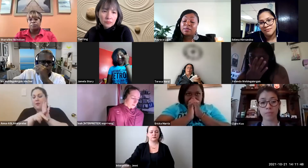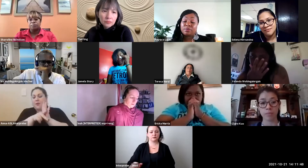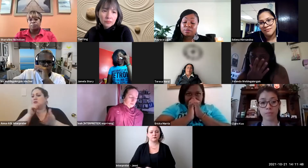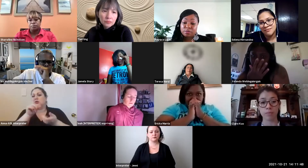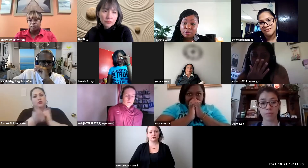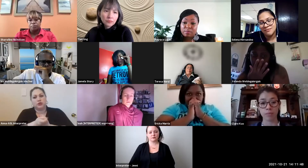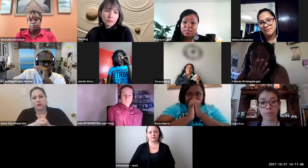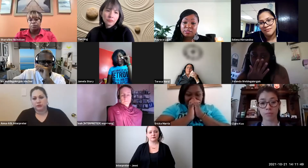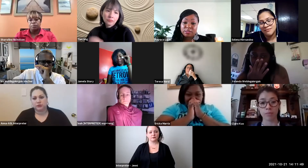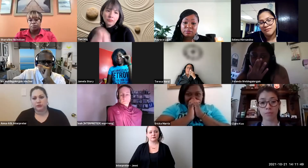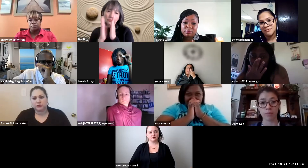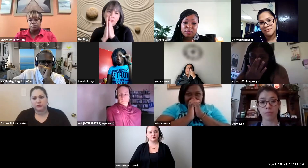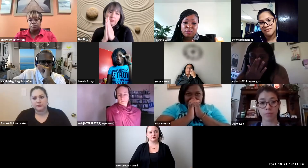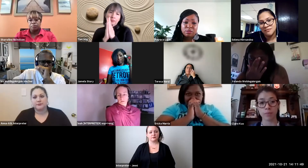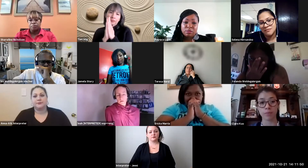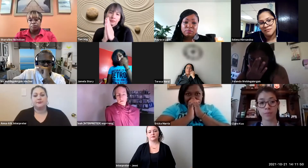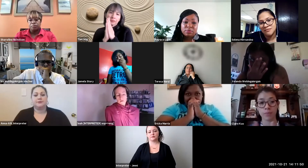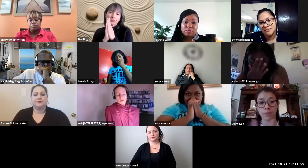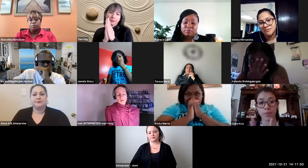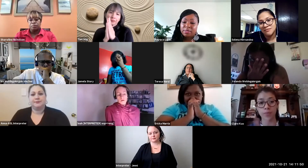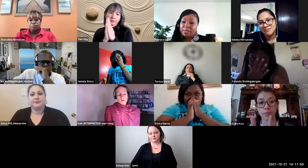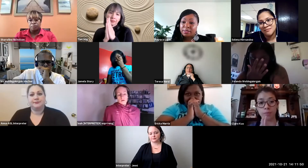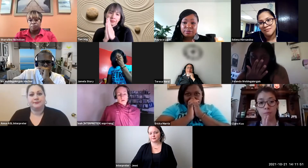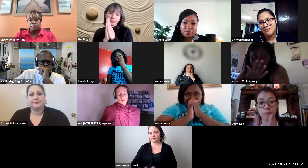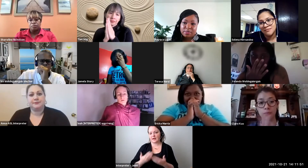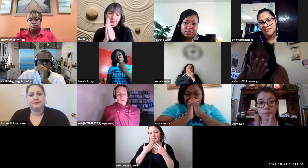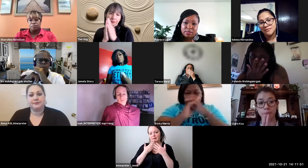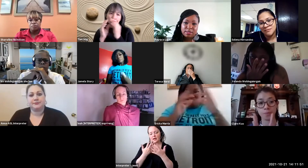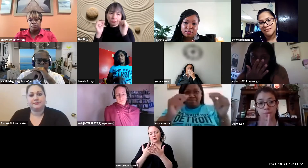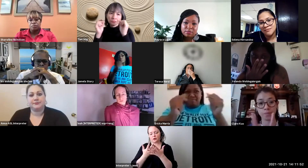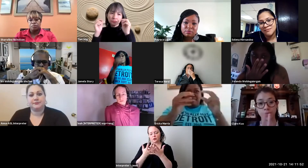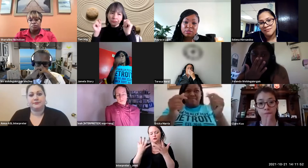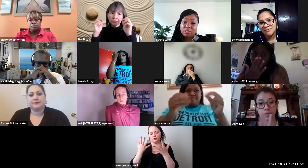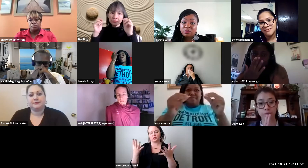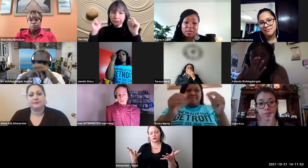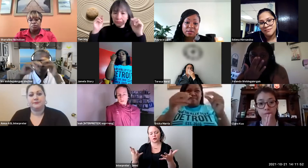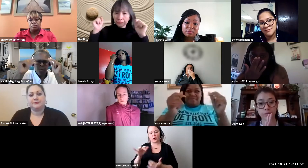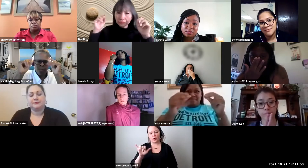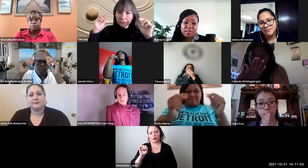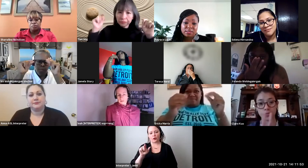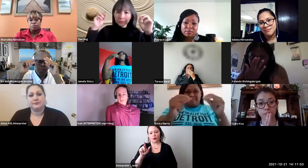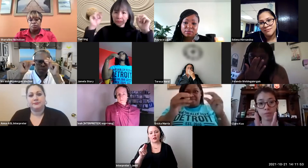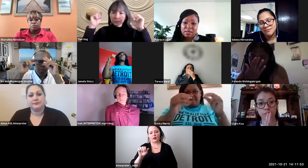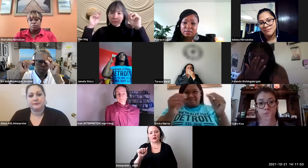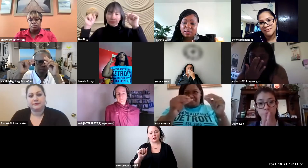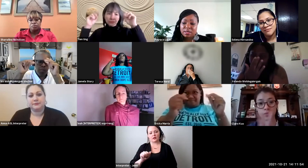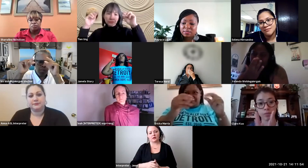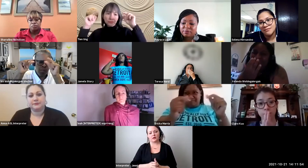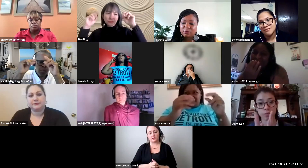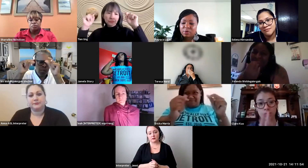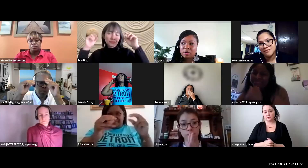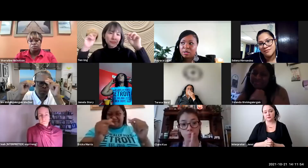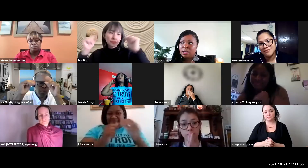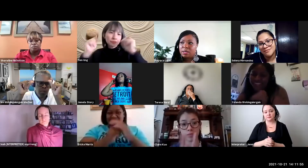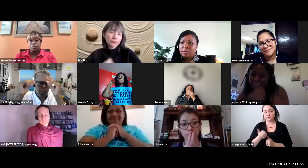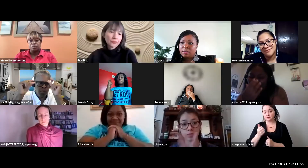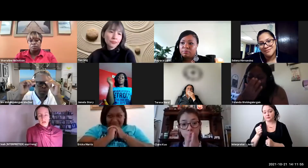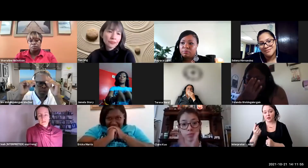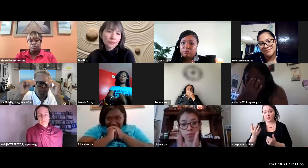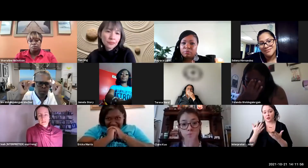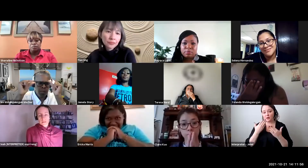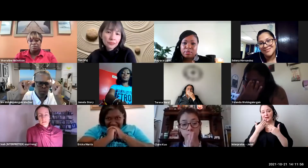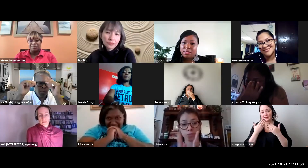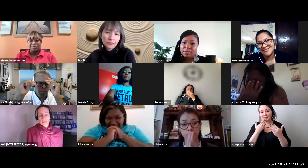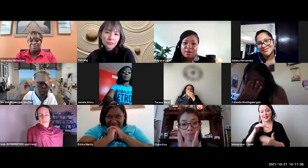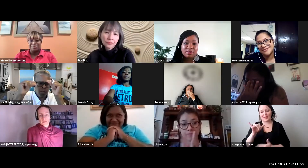Thank you so much. Thank you so much, Yolanda. Would anyone else like to thank Yolanda for?